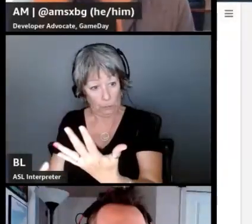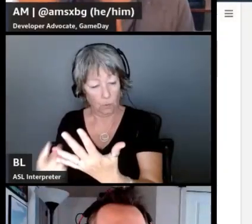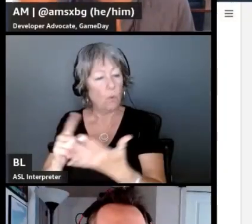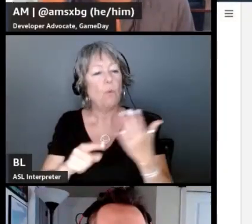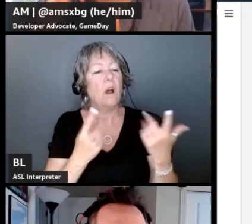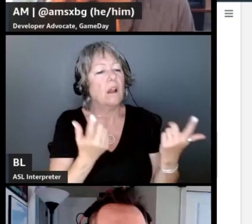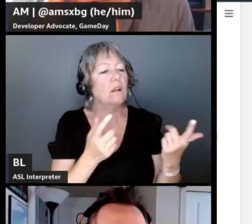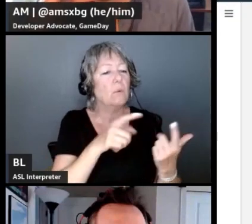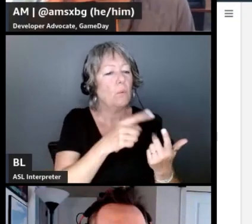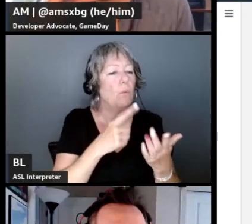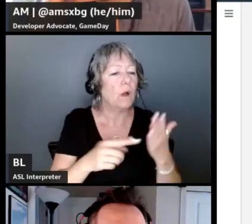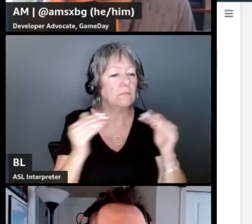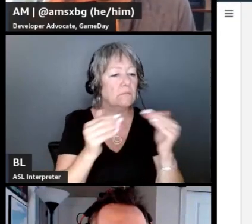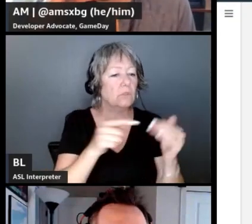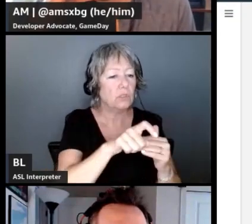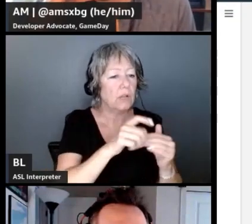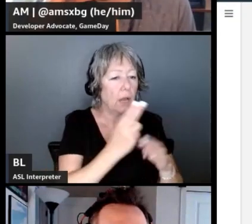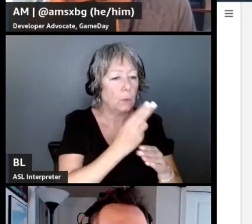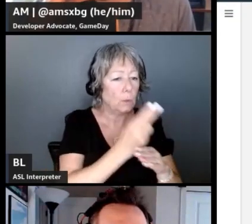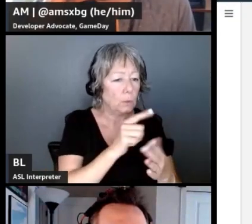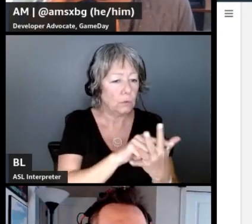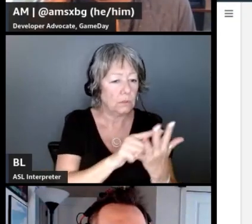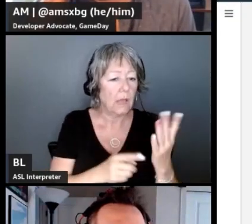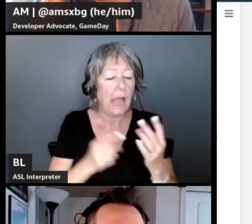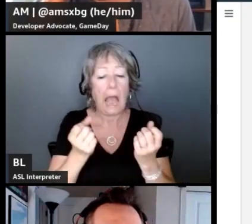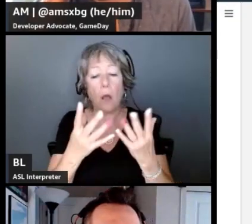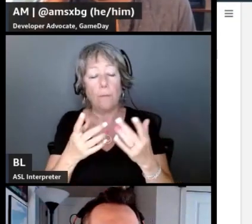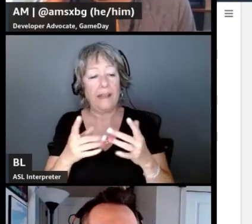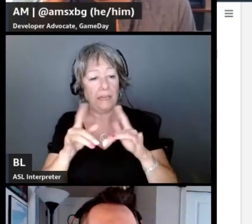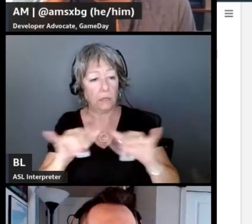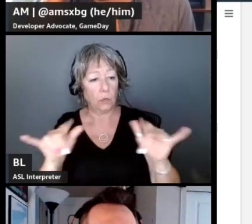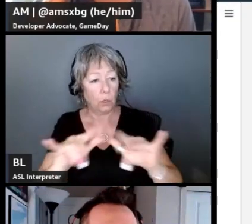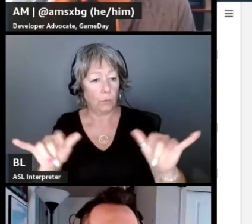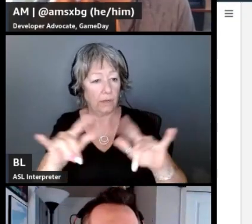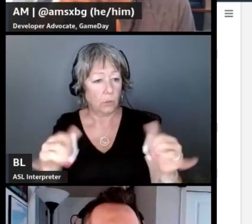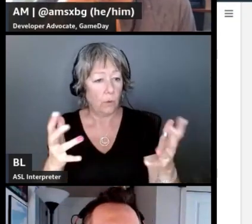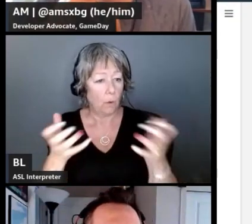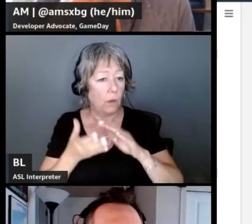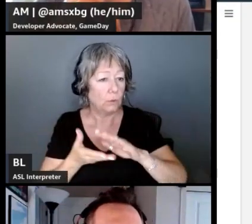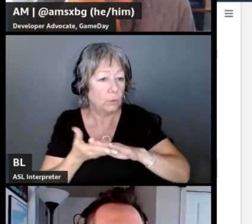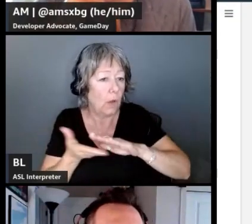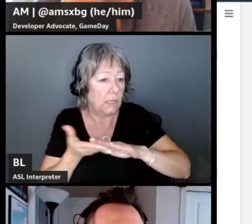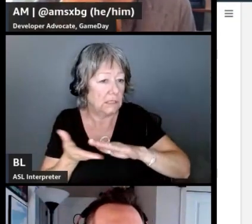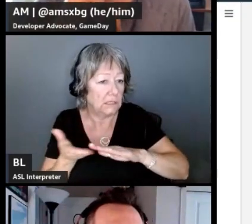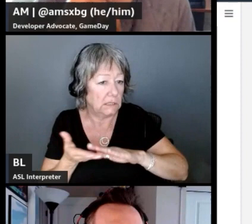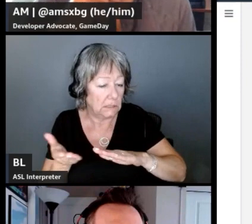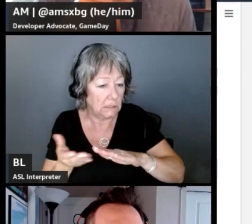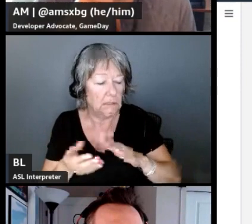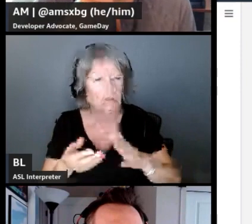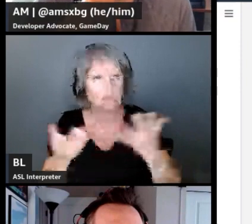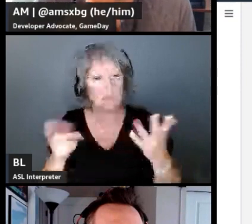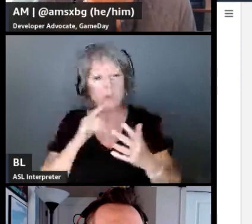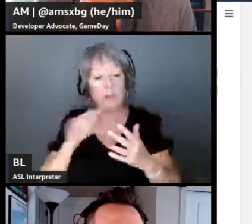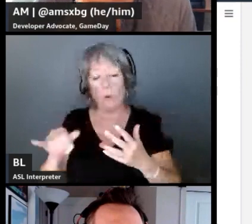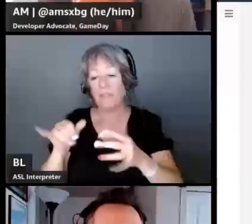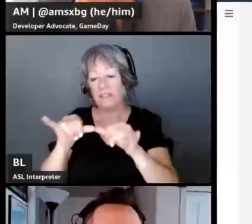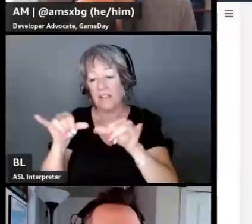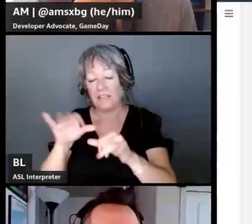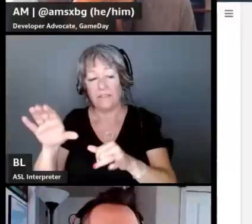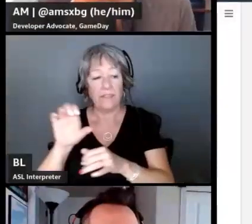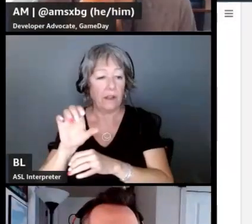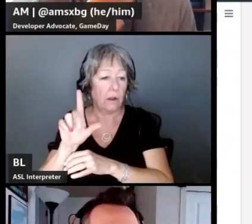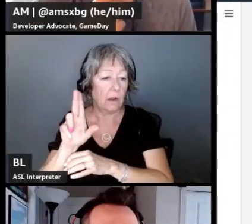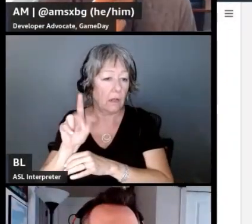How many concurrent queries would I want to run? And they'll size their cluster. They'll say, okay, I need 3 nodes,